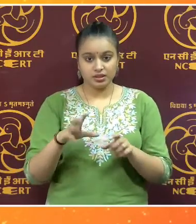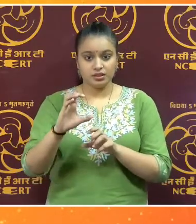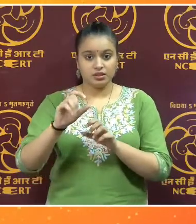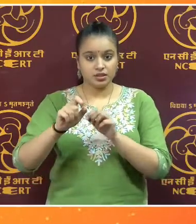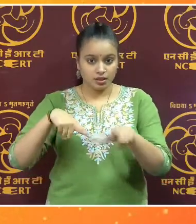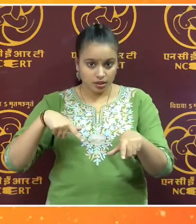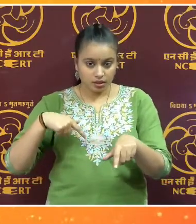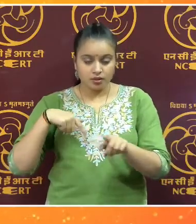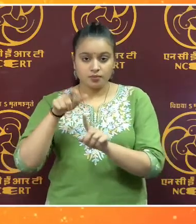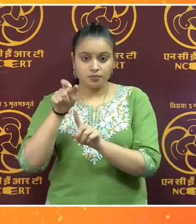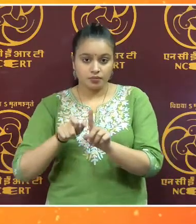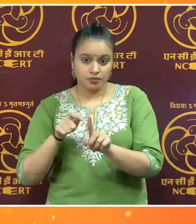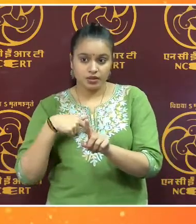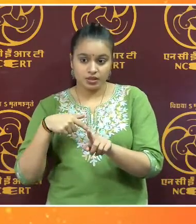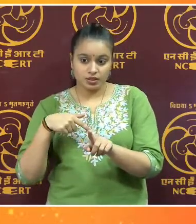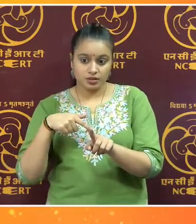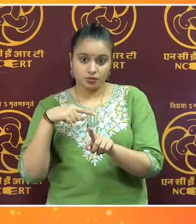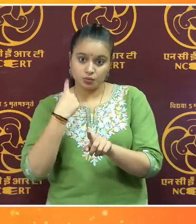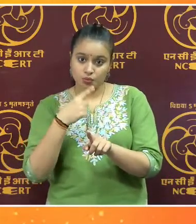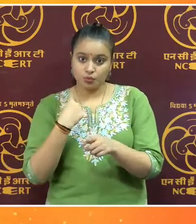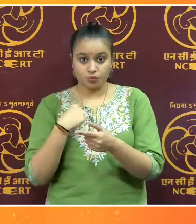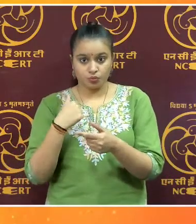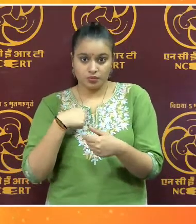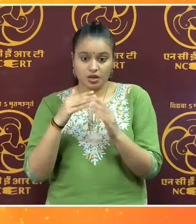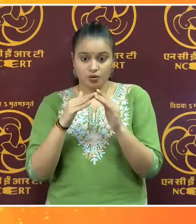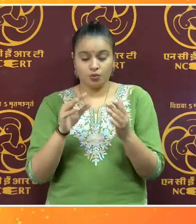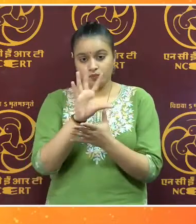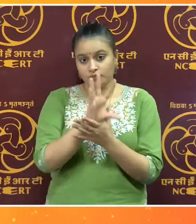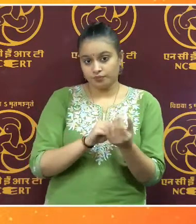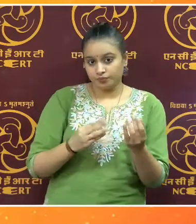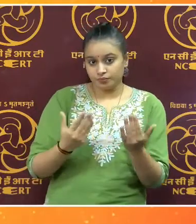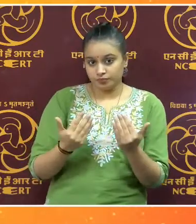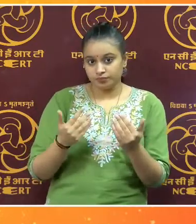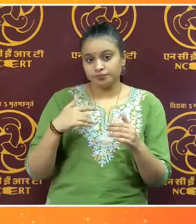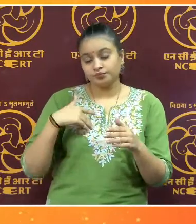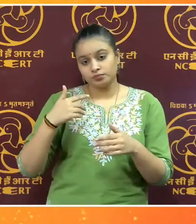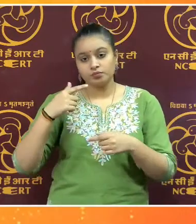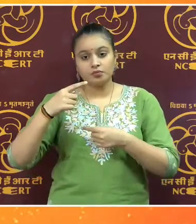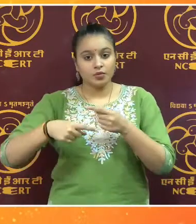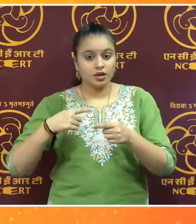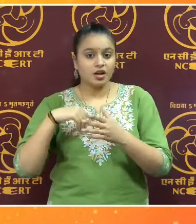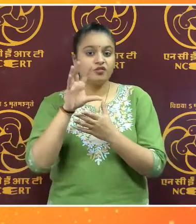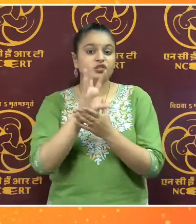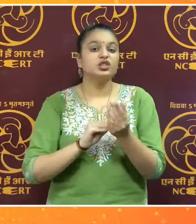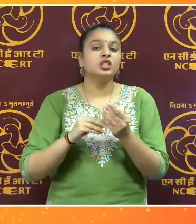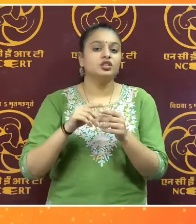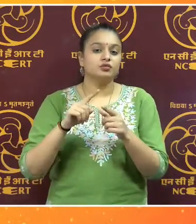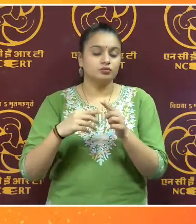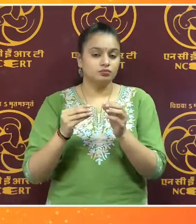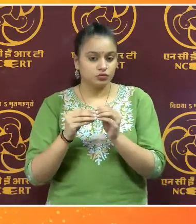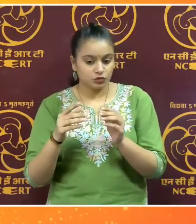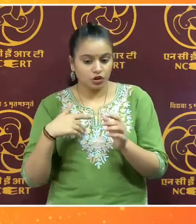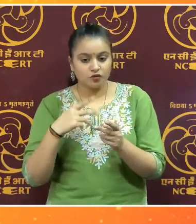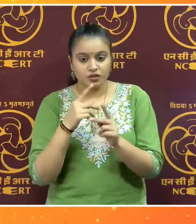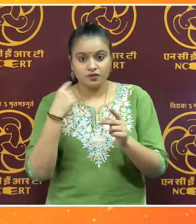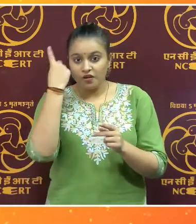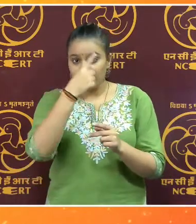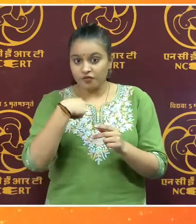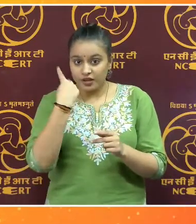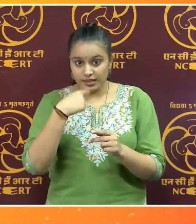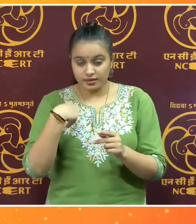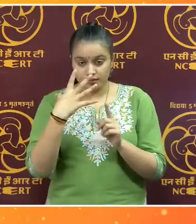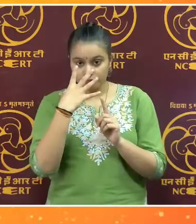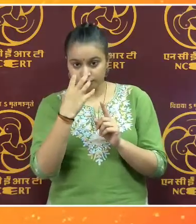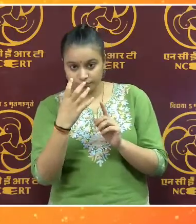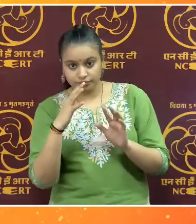the man I have robbed. In my short career as a thief, I have made a study of men's faces when they